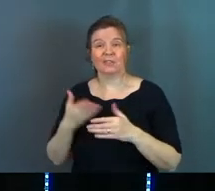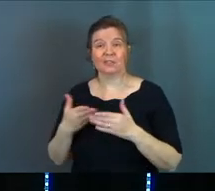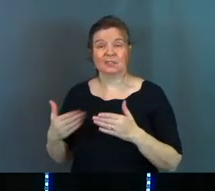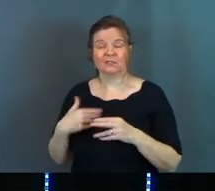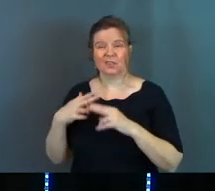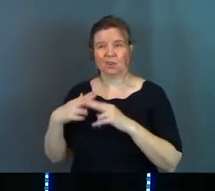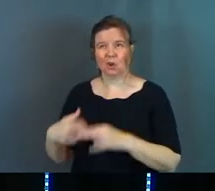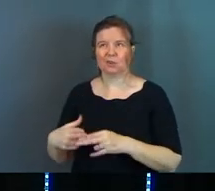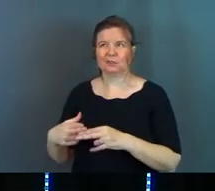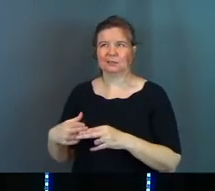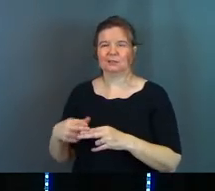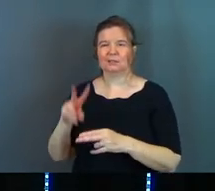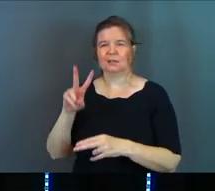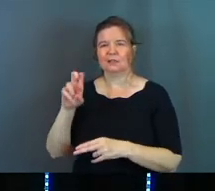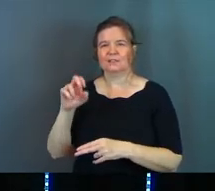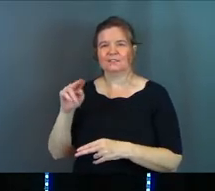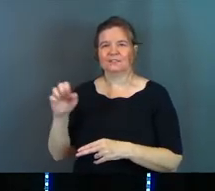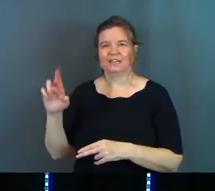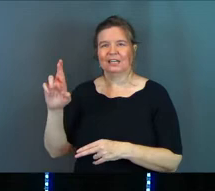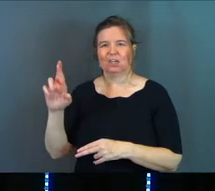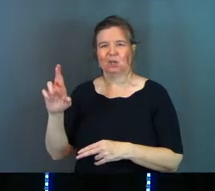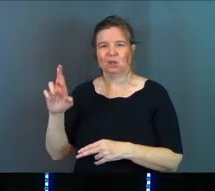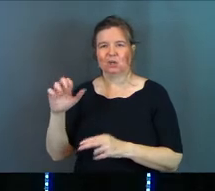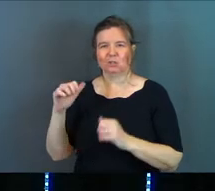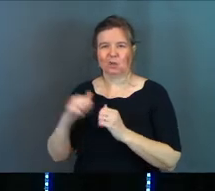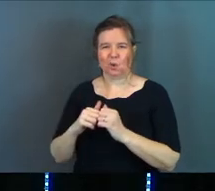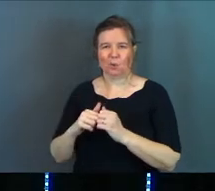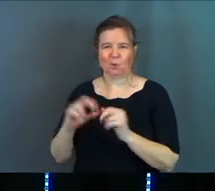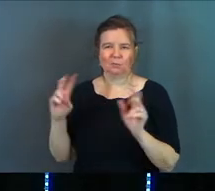stuff, and they called it veneer stone.